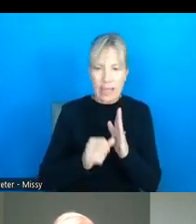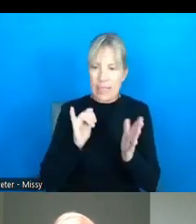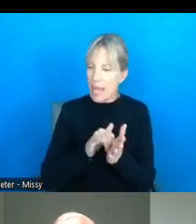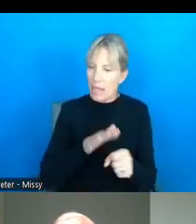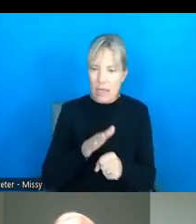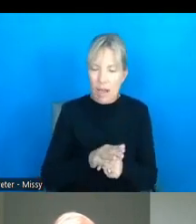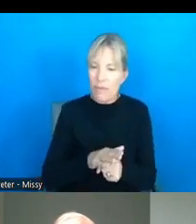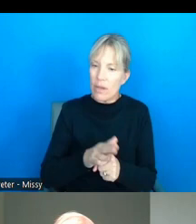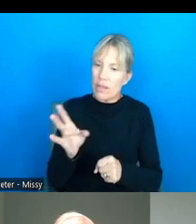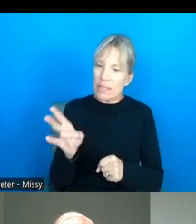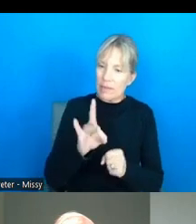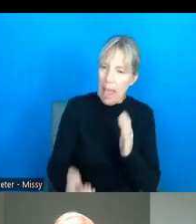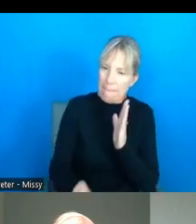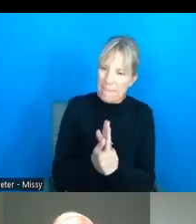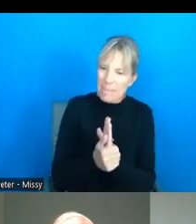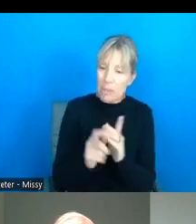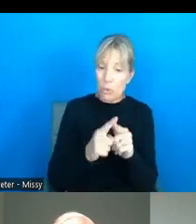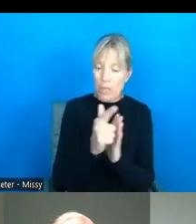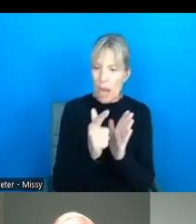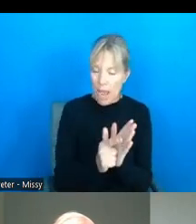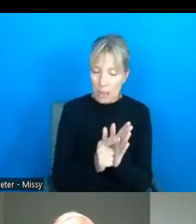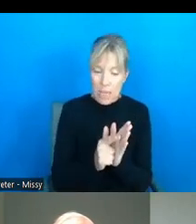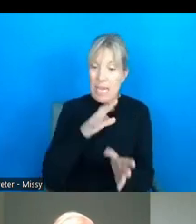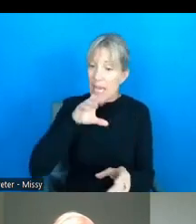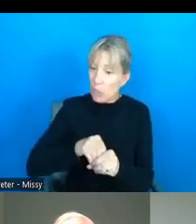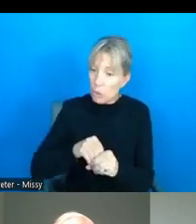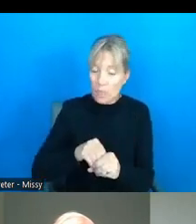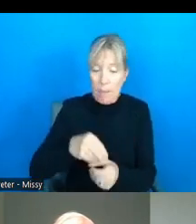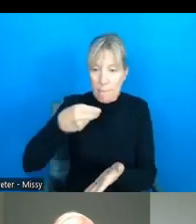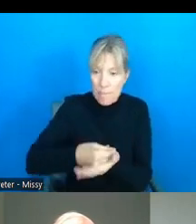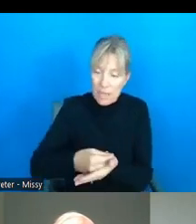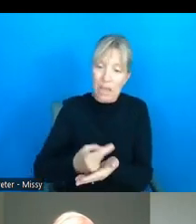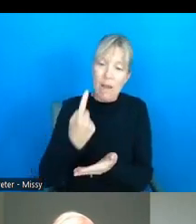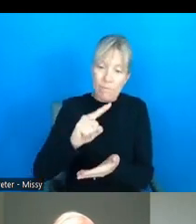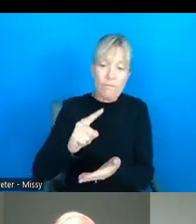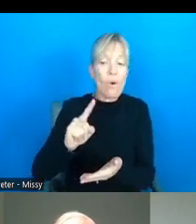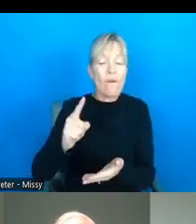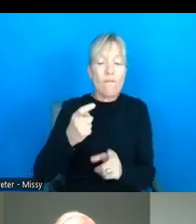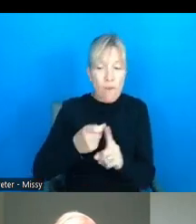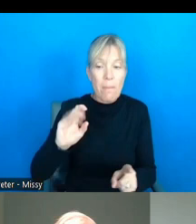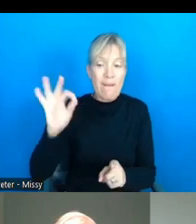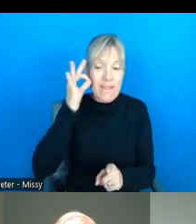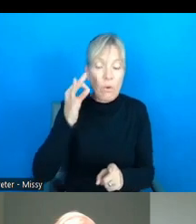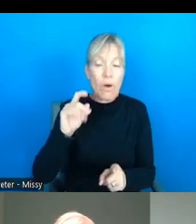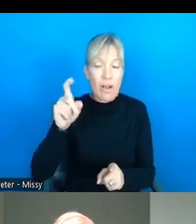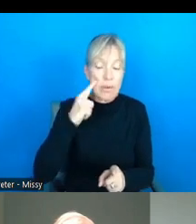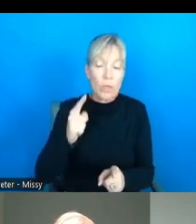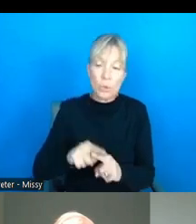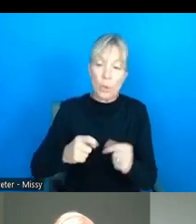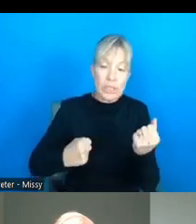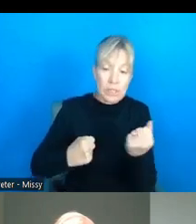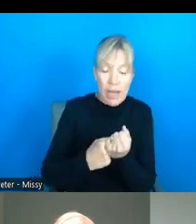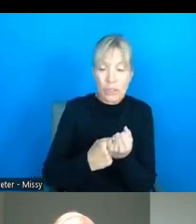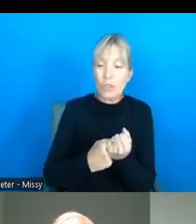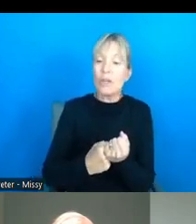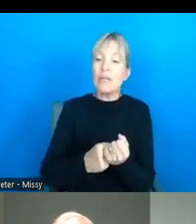78 amendments to the act included, for the first time, money for the federal government to actually sponsor centers for